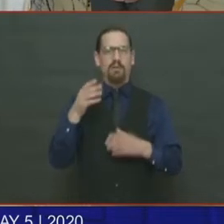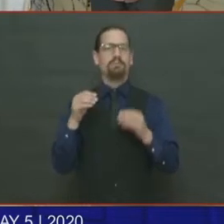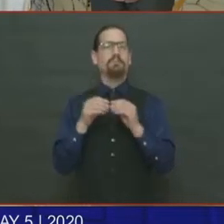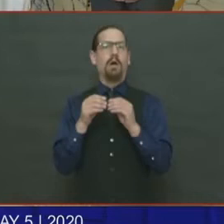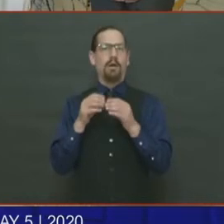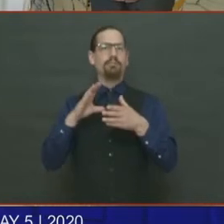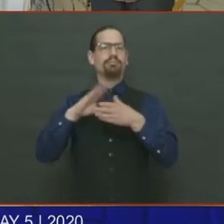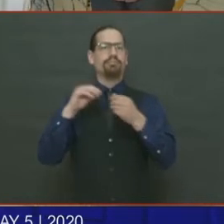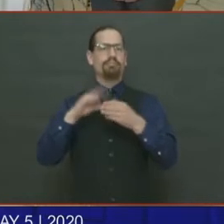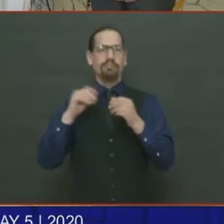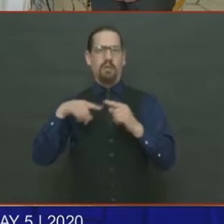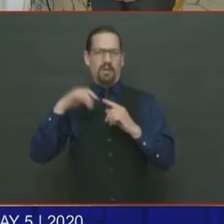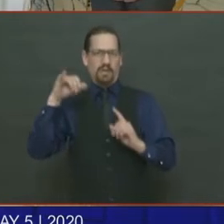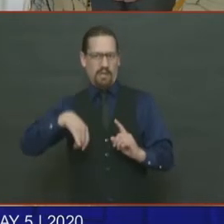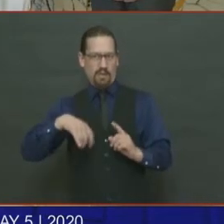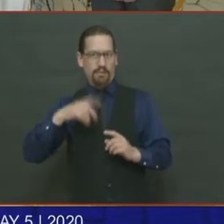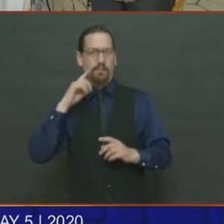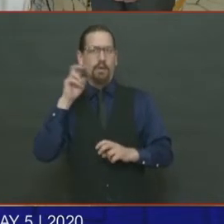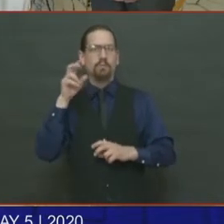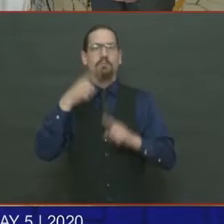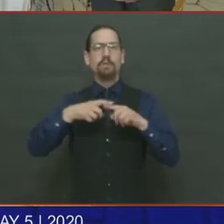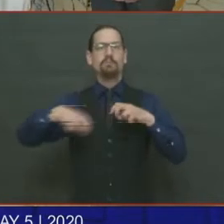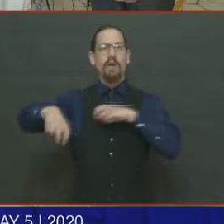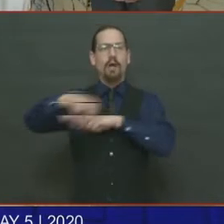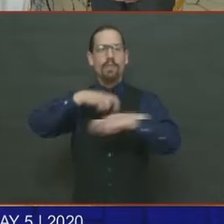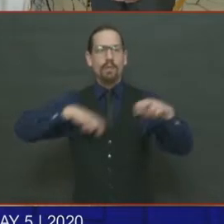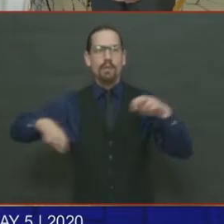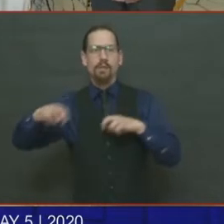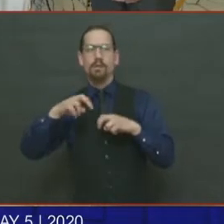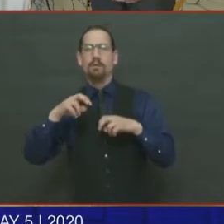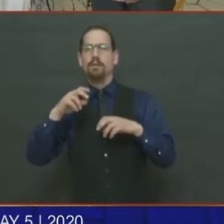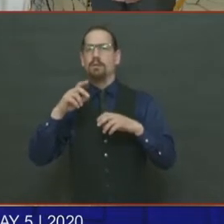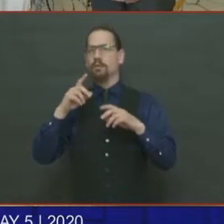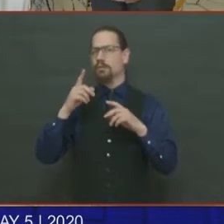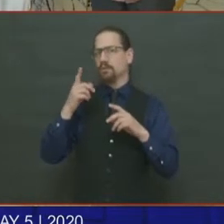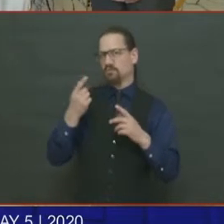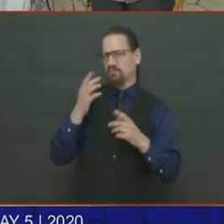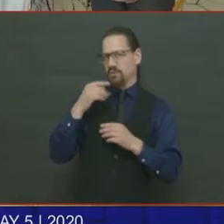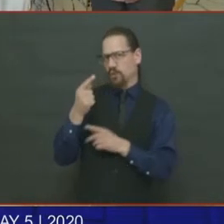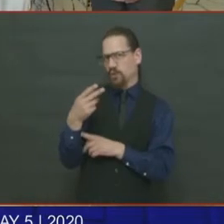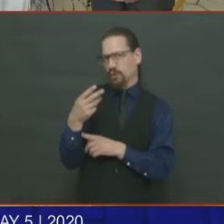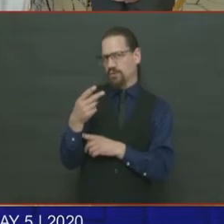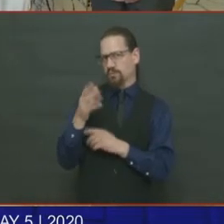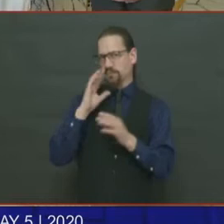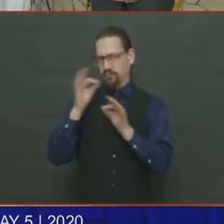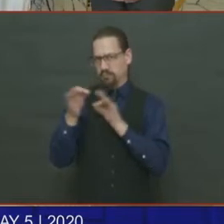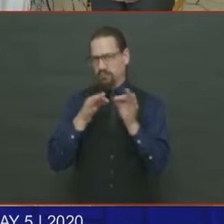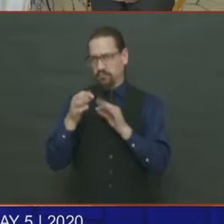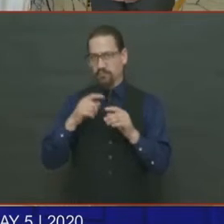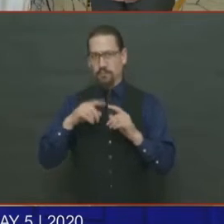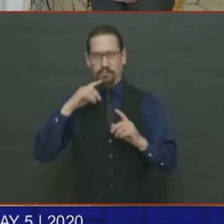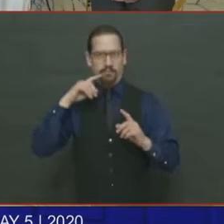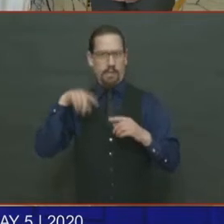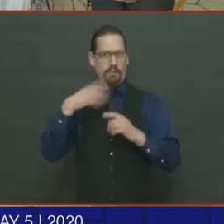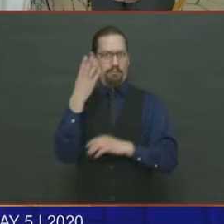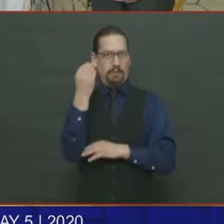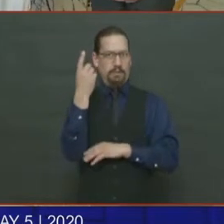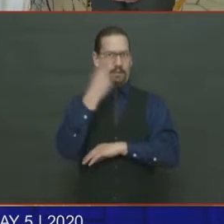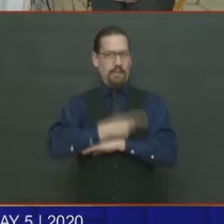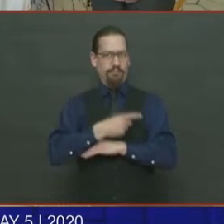on what travel will look like. However, I anticipate that 14-day quarantine to remain in